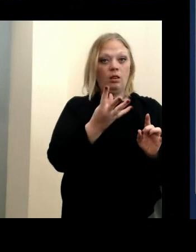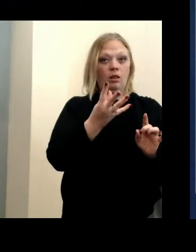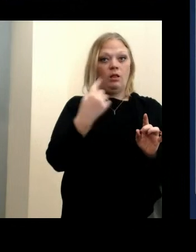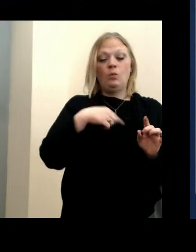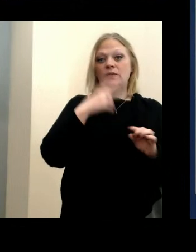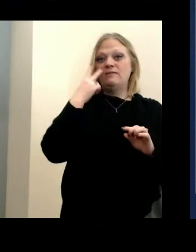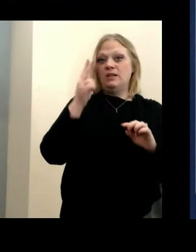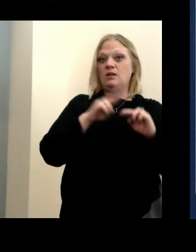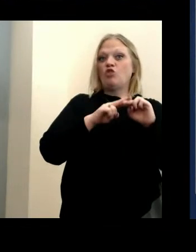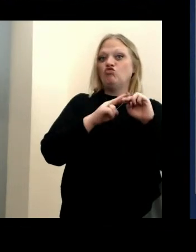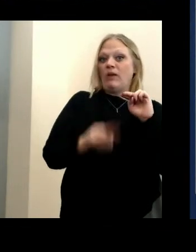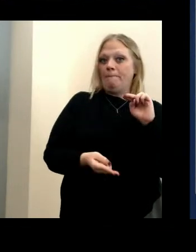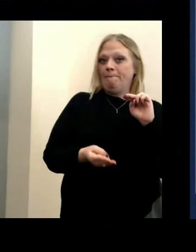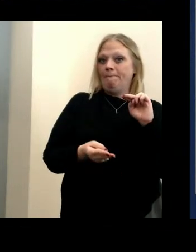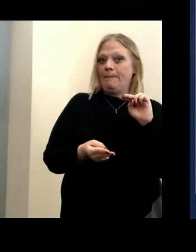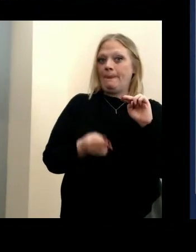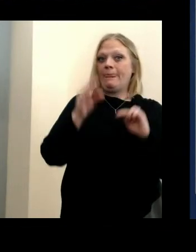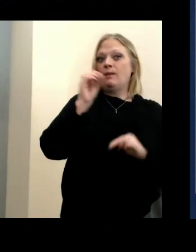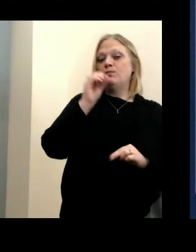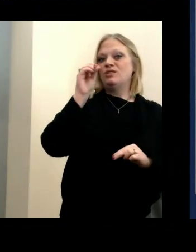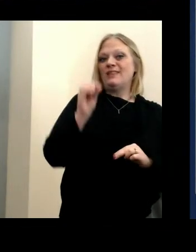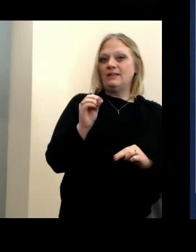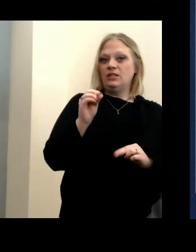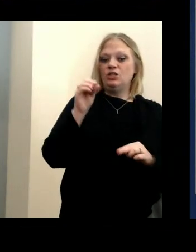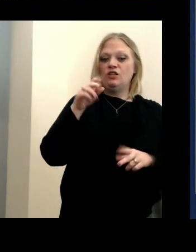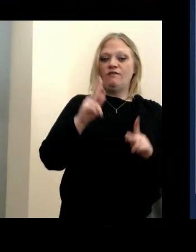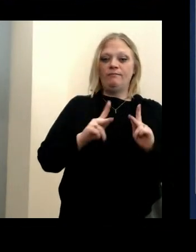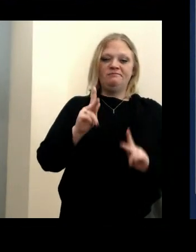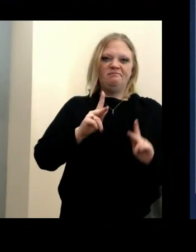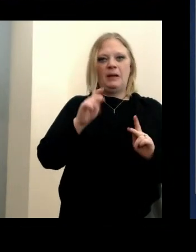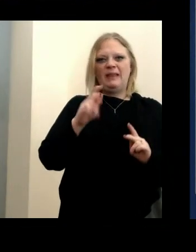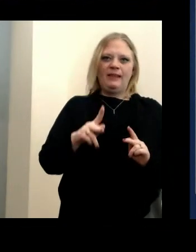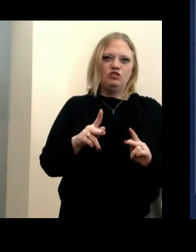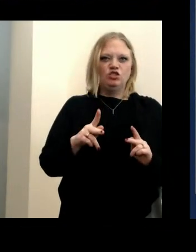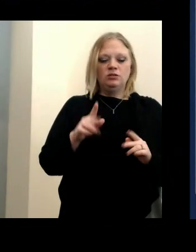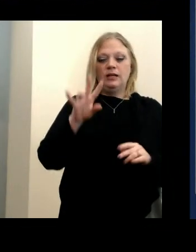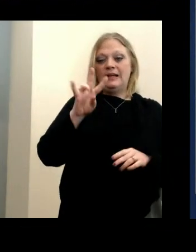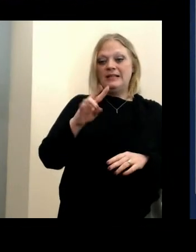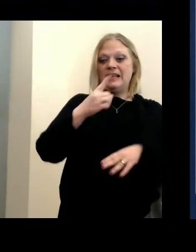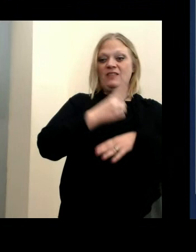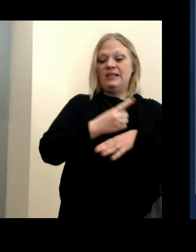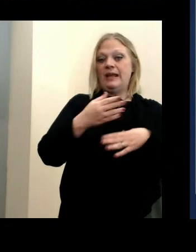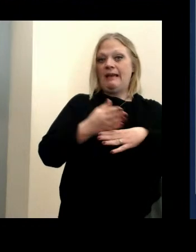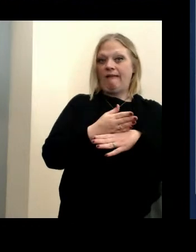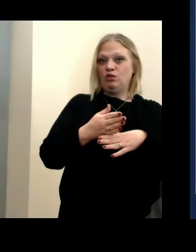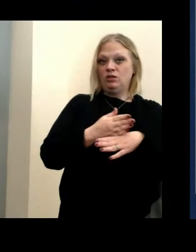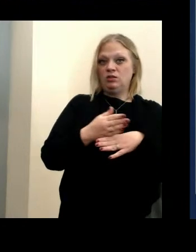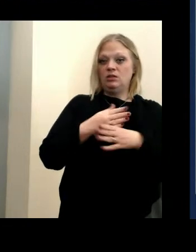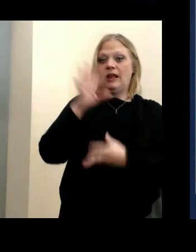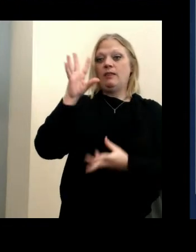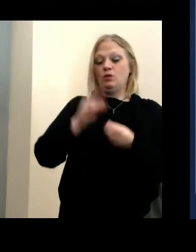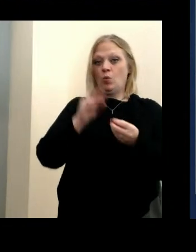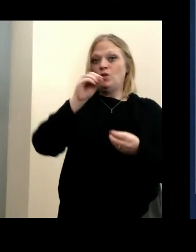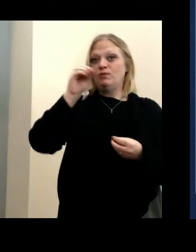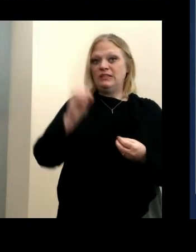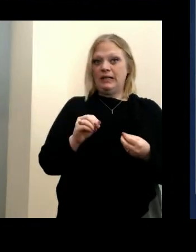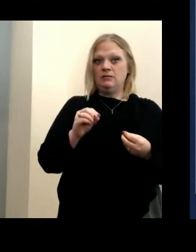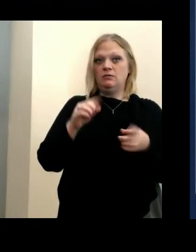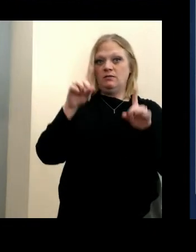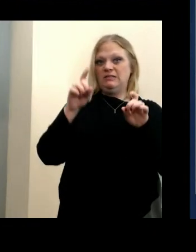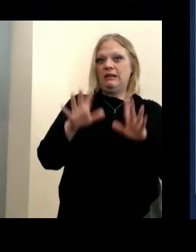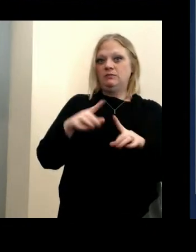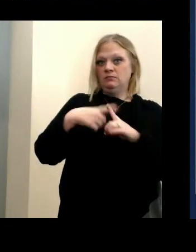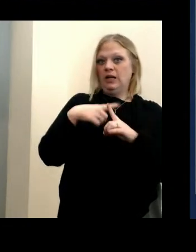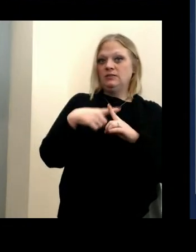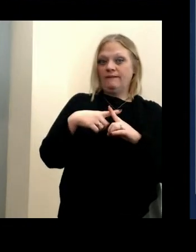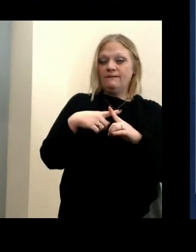drop in the percentage of the population on a 7-day rolling average, as well as the total percentage of those that have been tested positive.